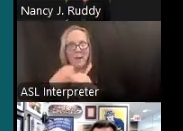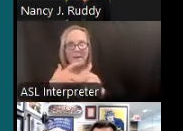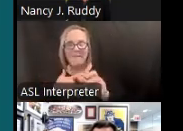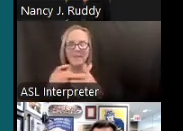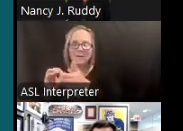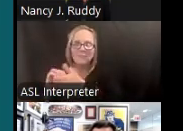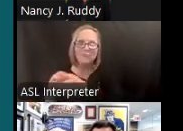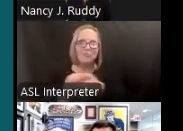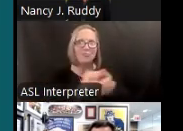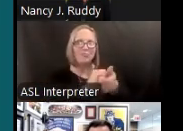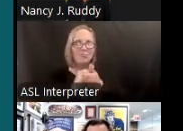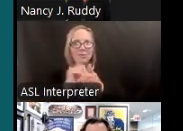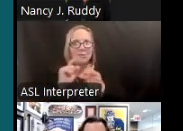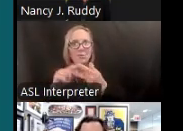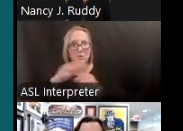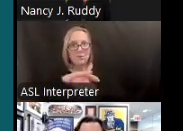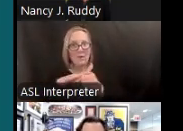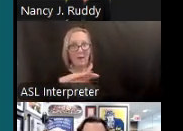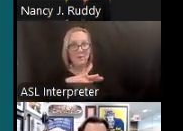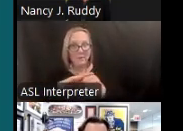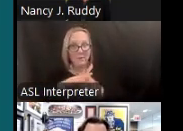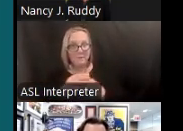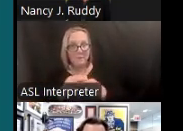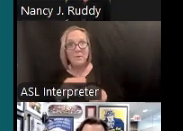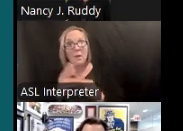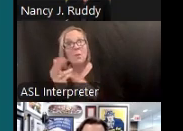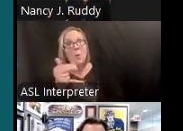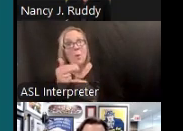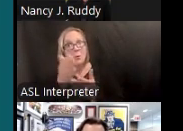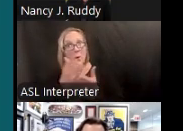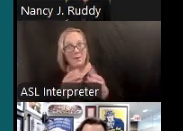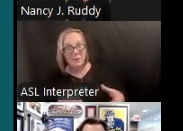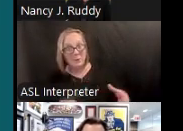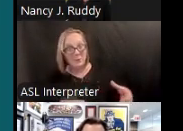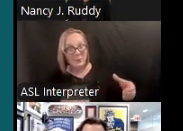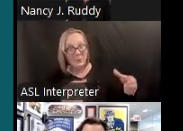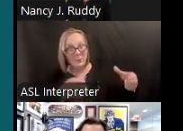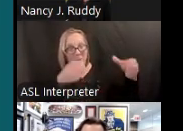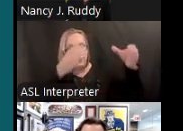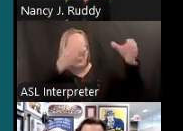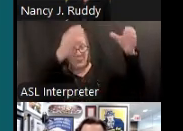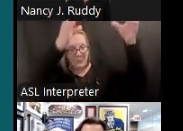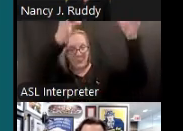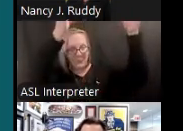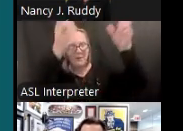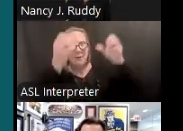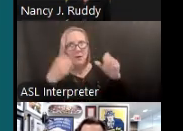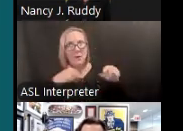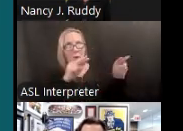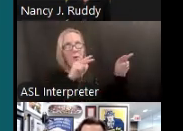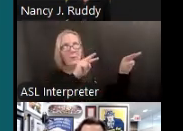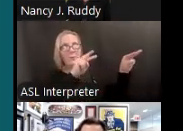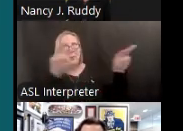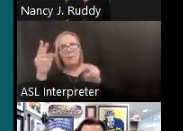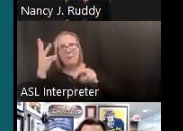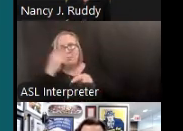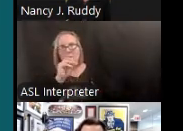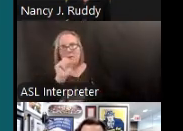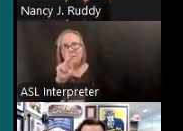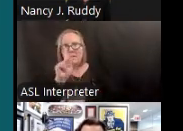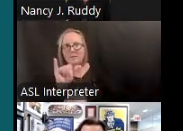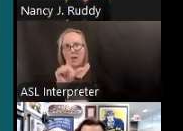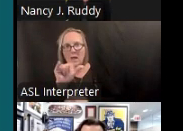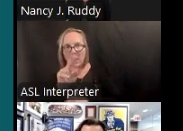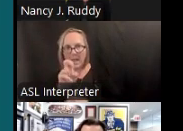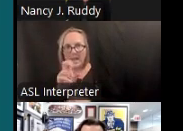surroundings. The hotel tower is sculpted to create an elegant silhouette on the skyline, and the building's materiality is composed